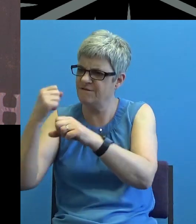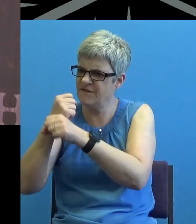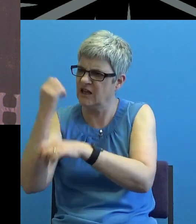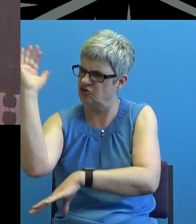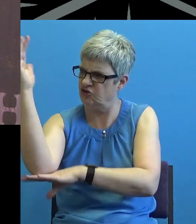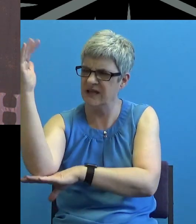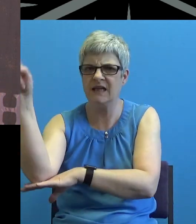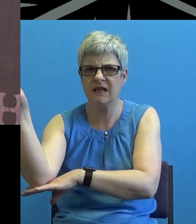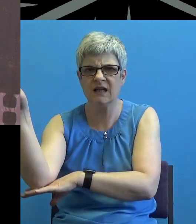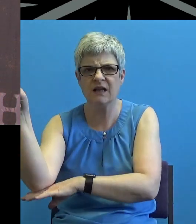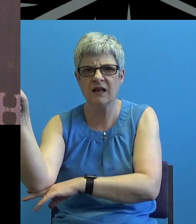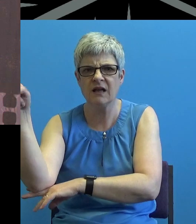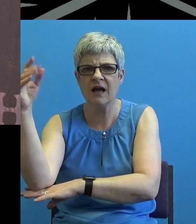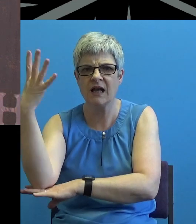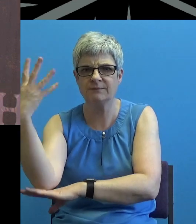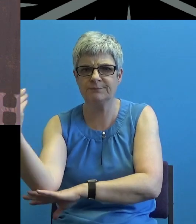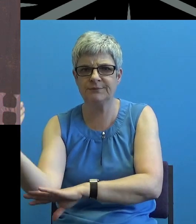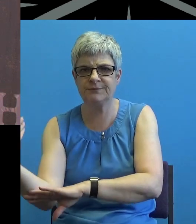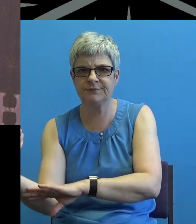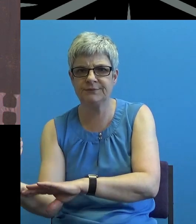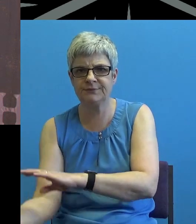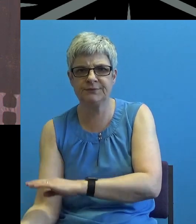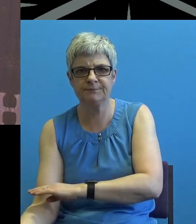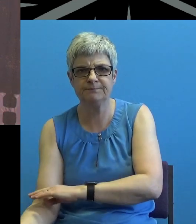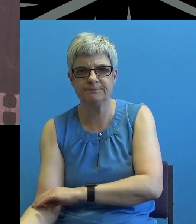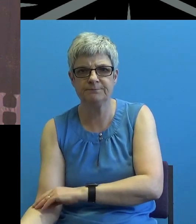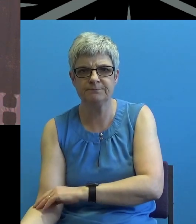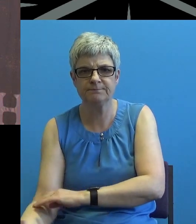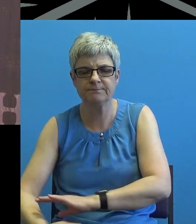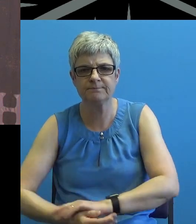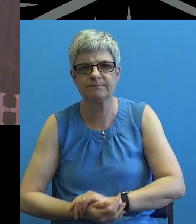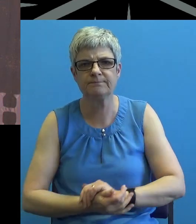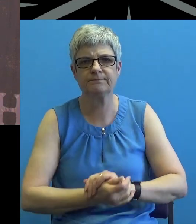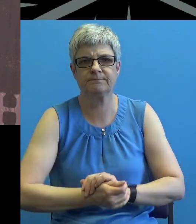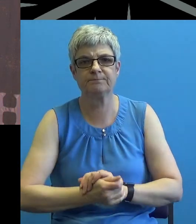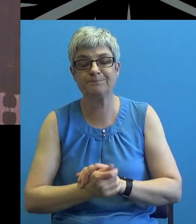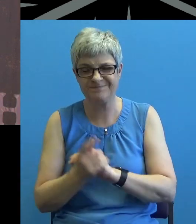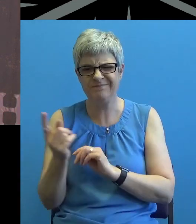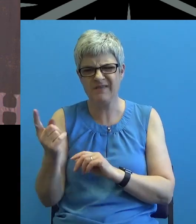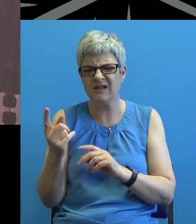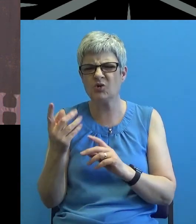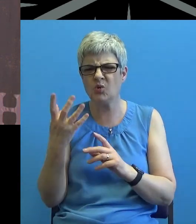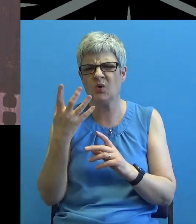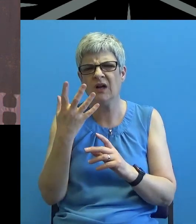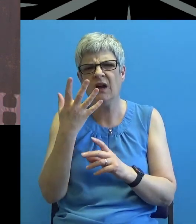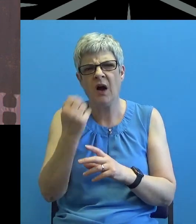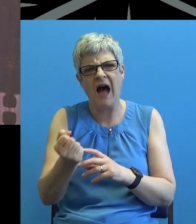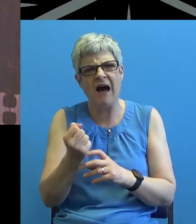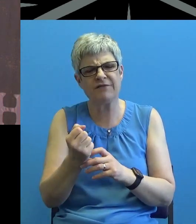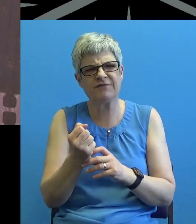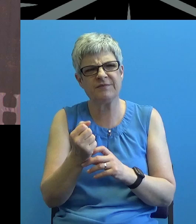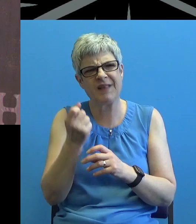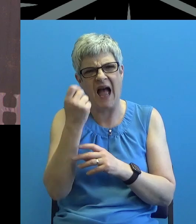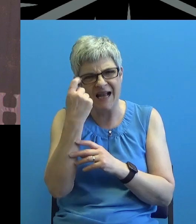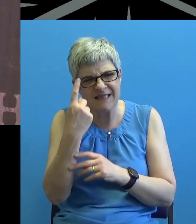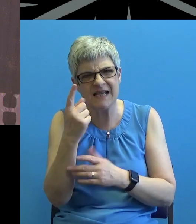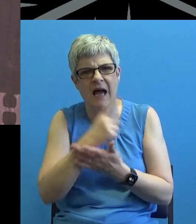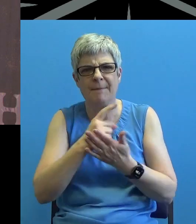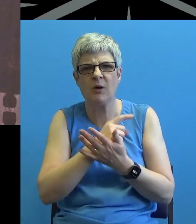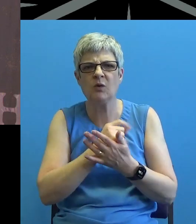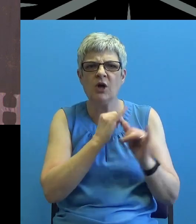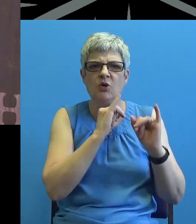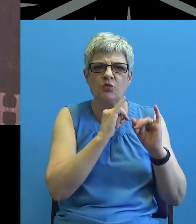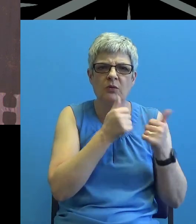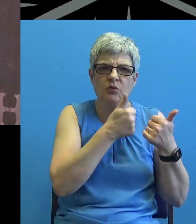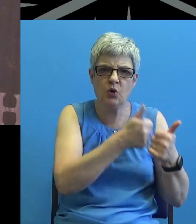he has cursed had died and rotted away. So there's this whole idea about good and